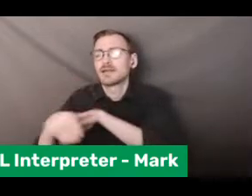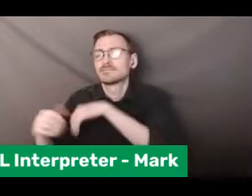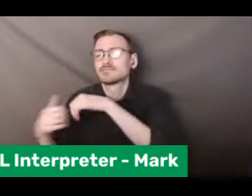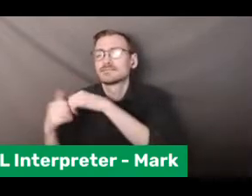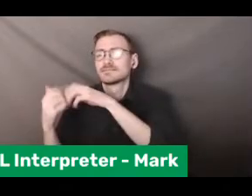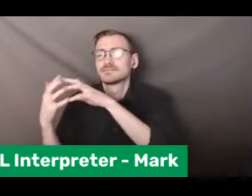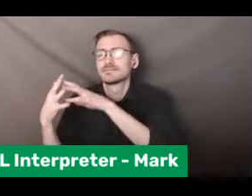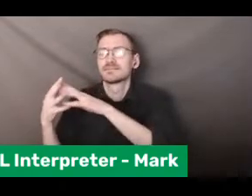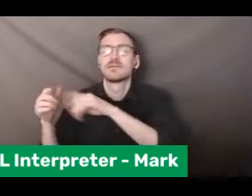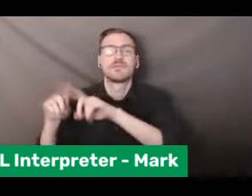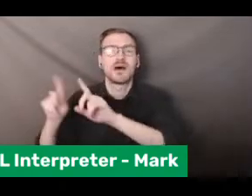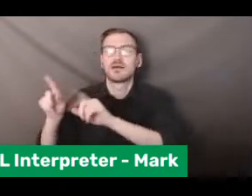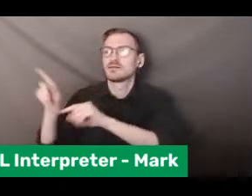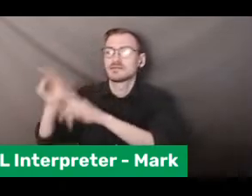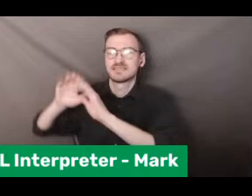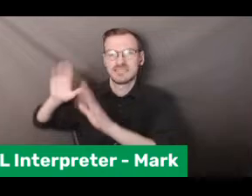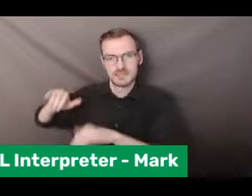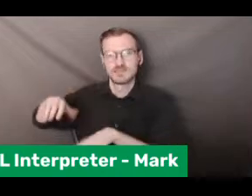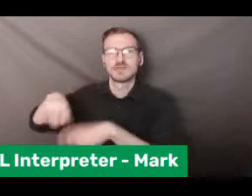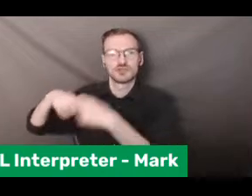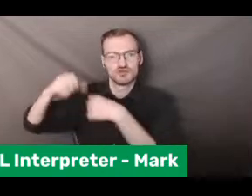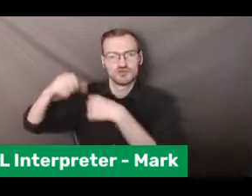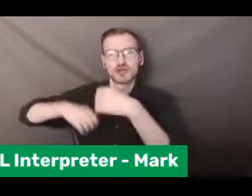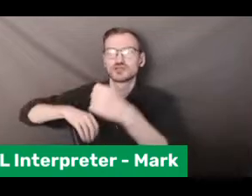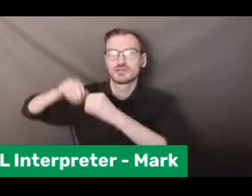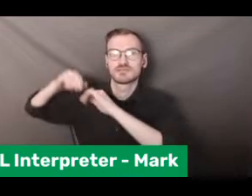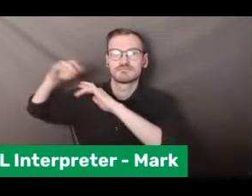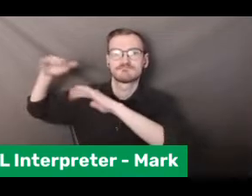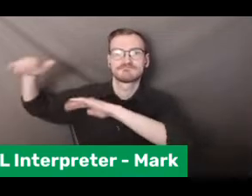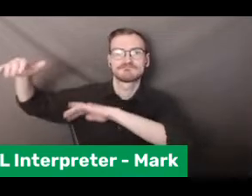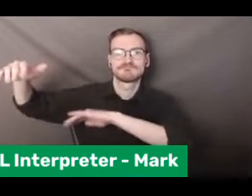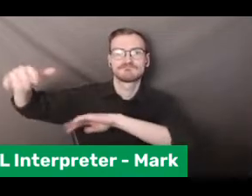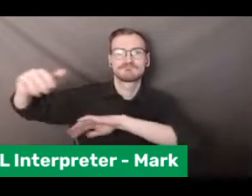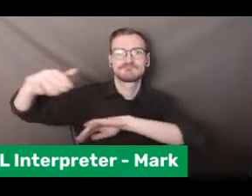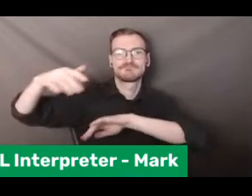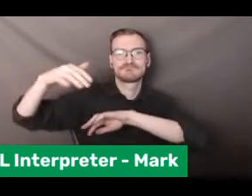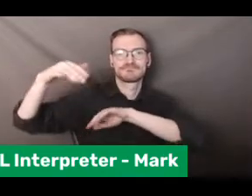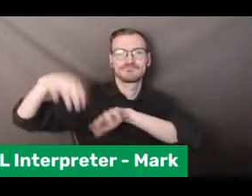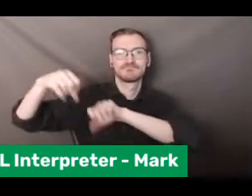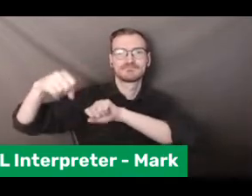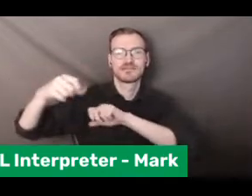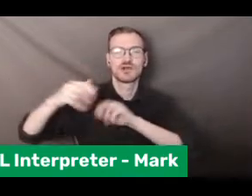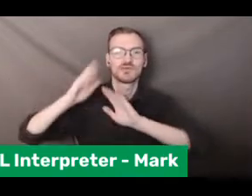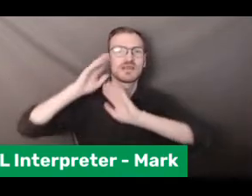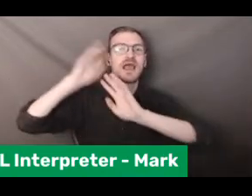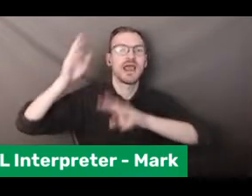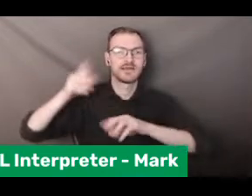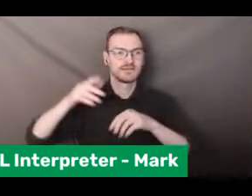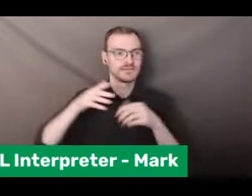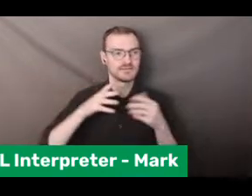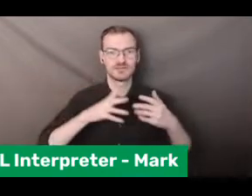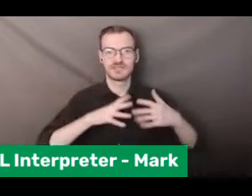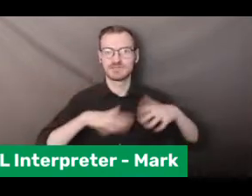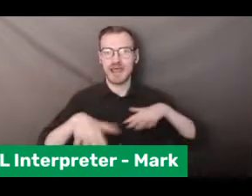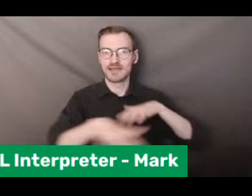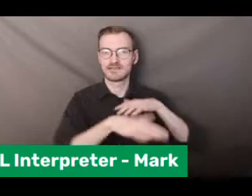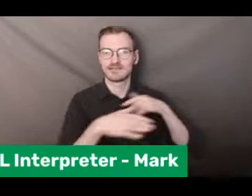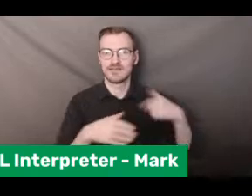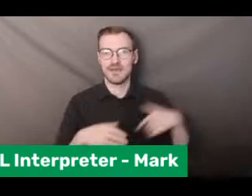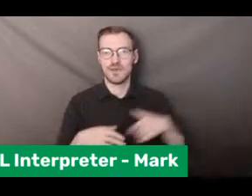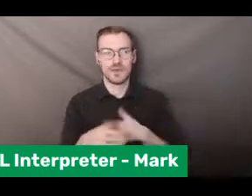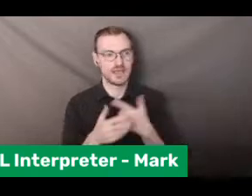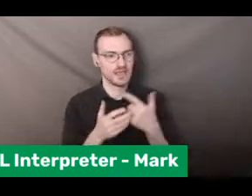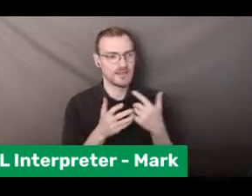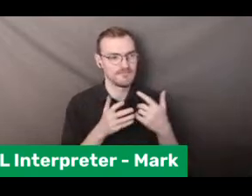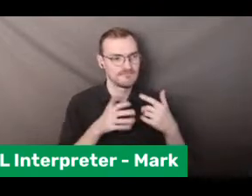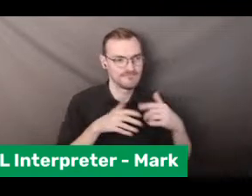there are systems and structures that create the spaces that we move through. And scholars